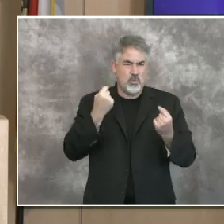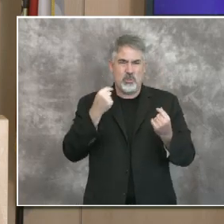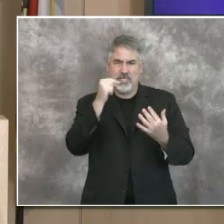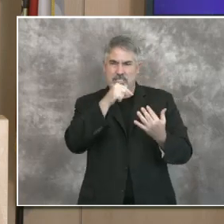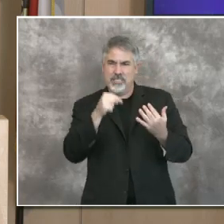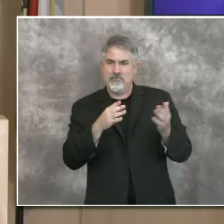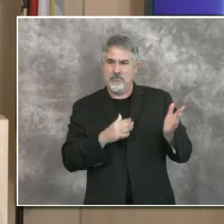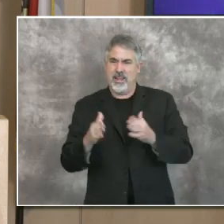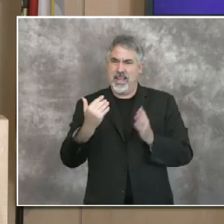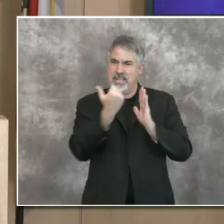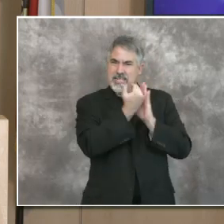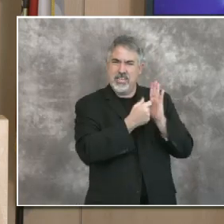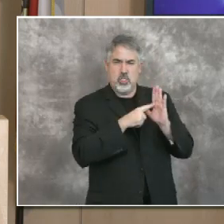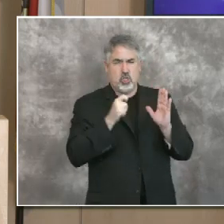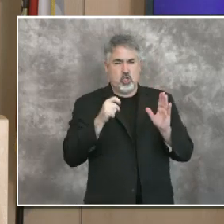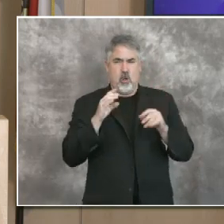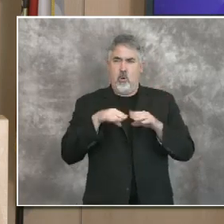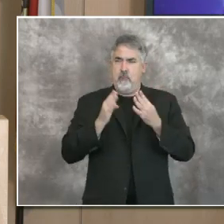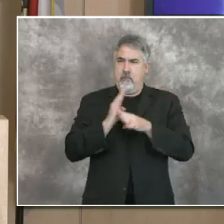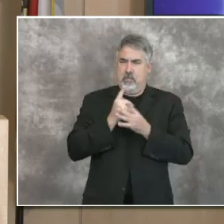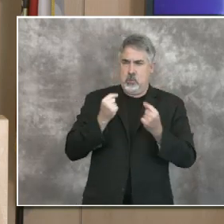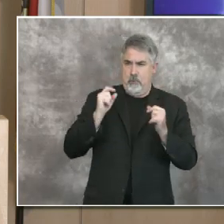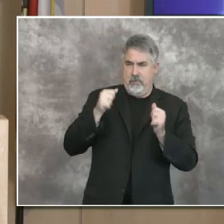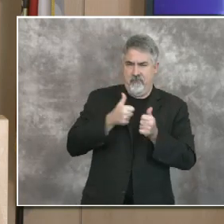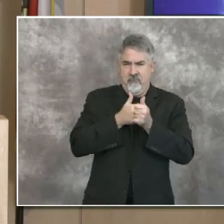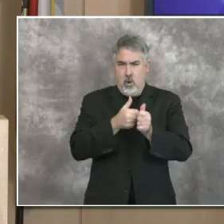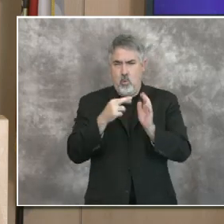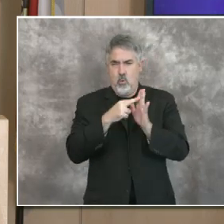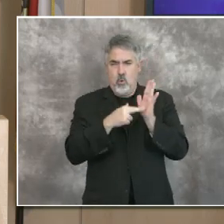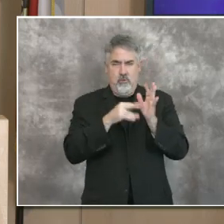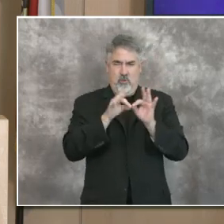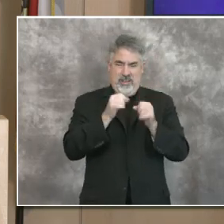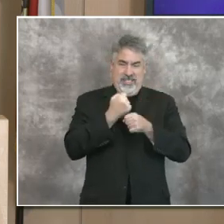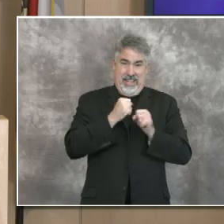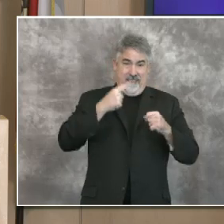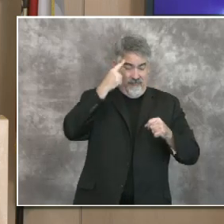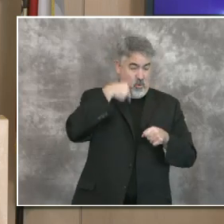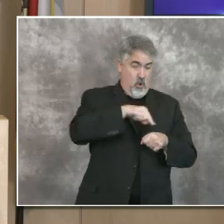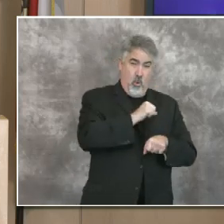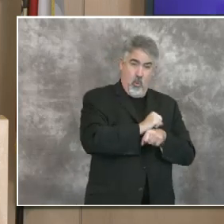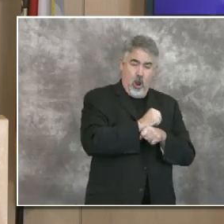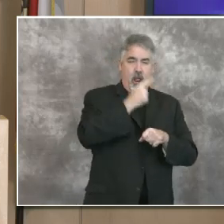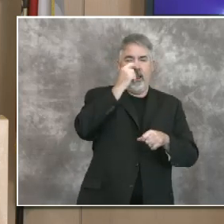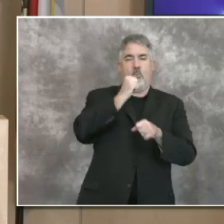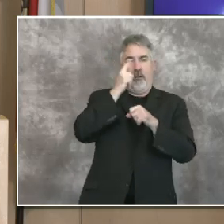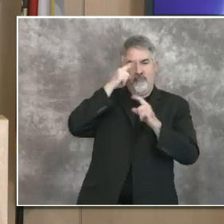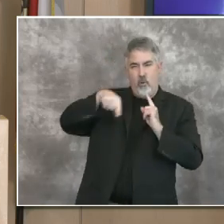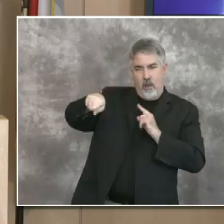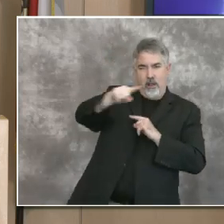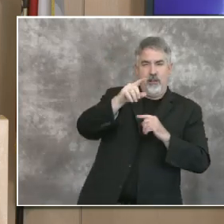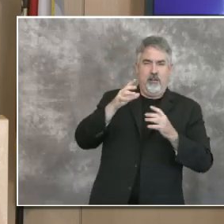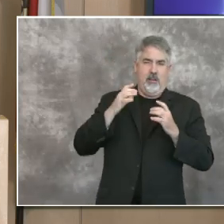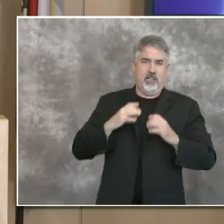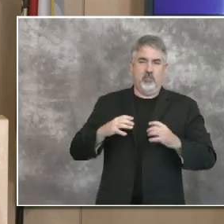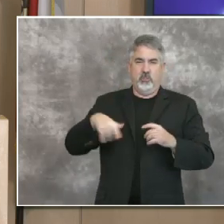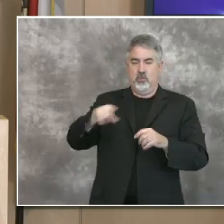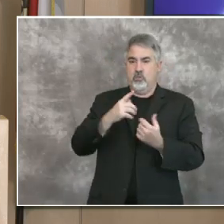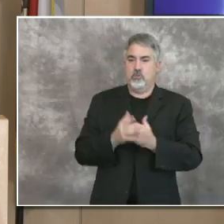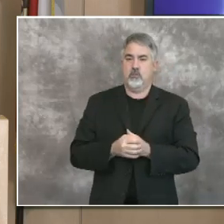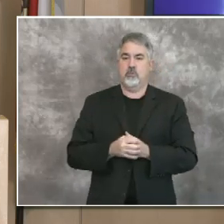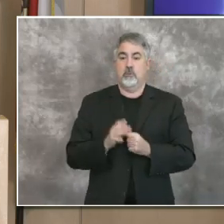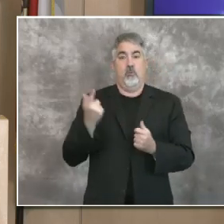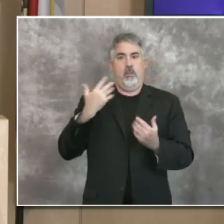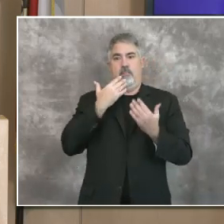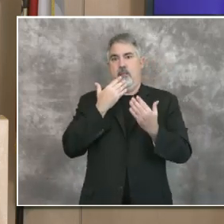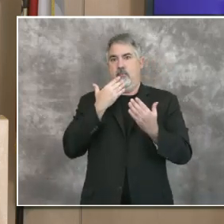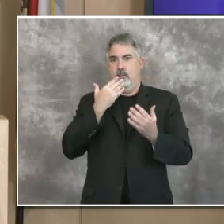how you will open your business in a safe and responsible manner. And I want to say thank you to the many who have